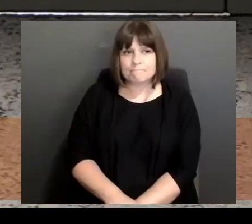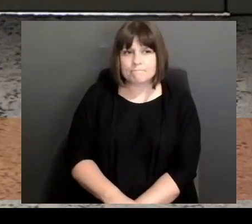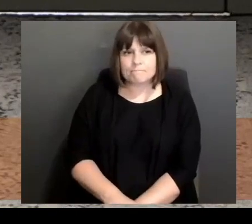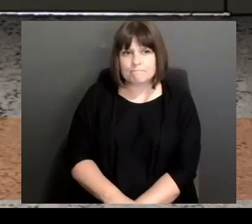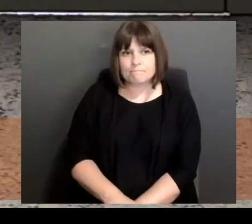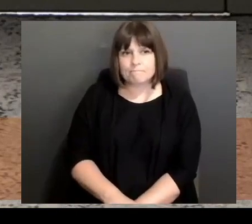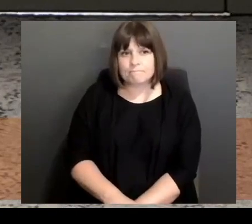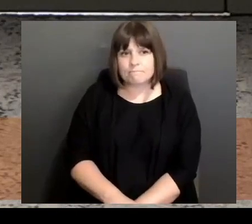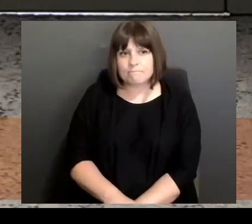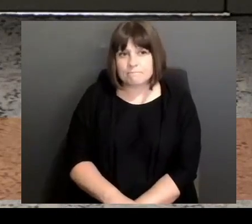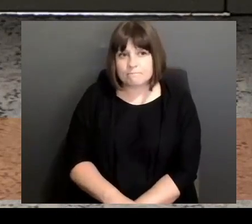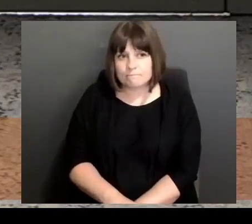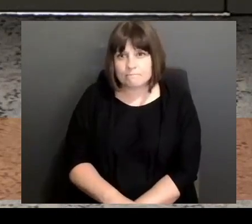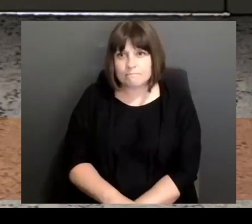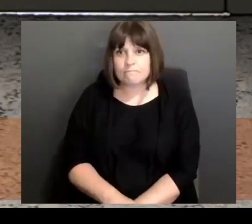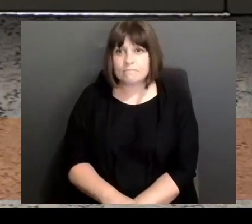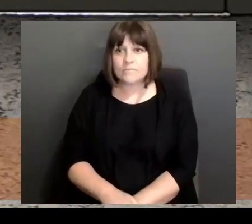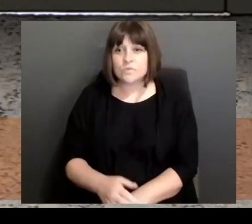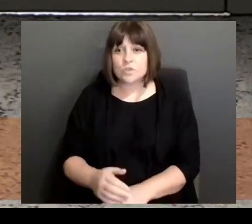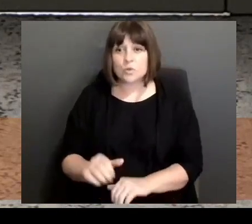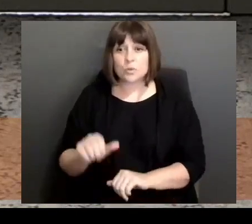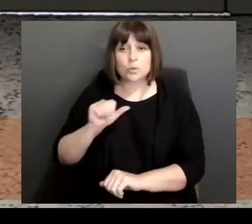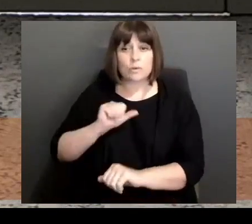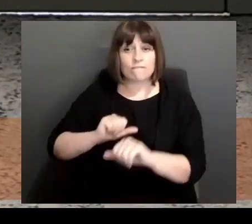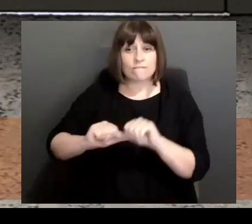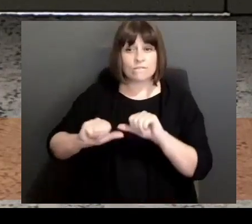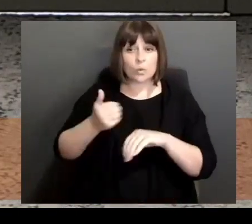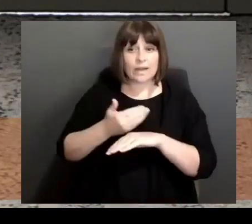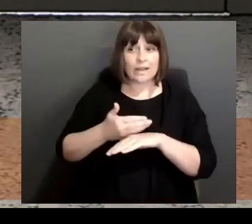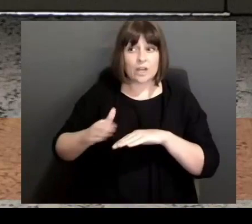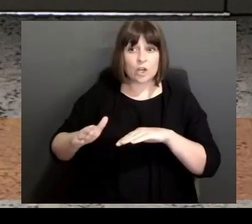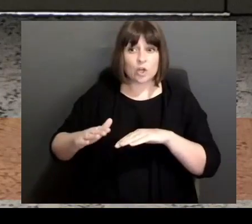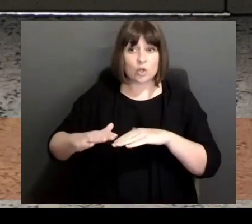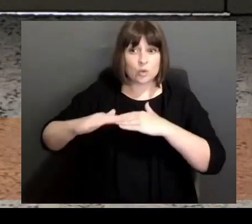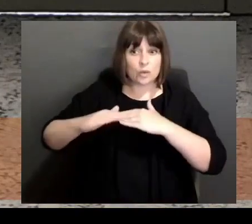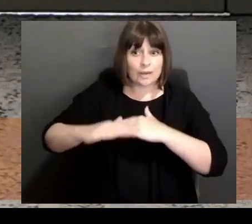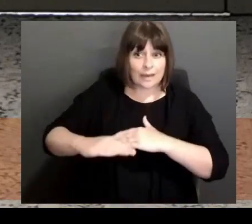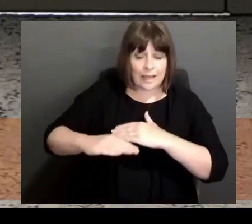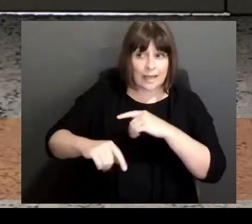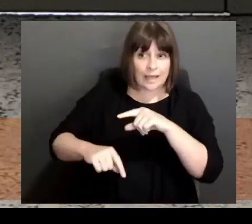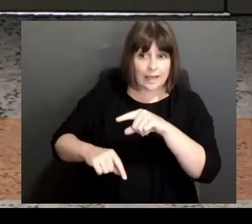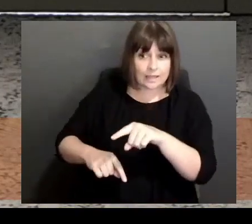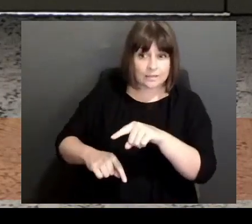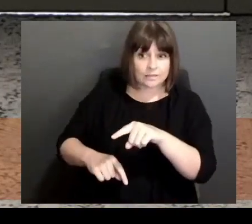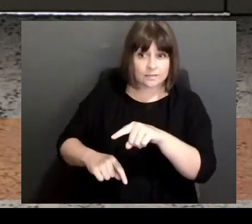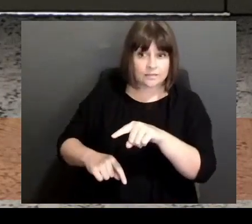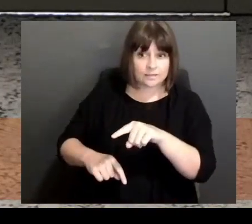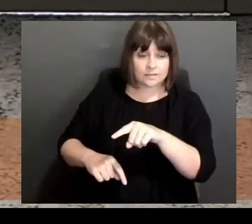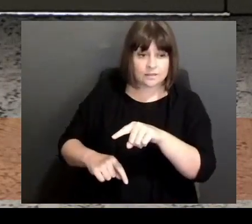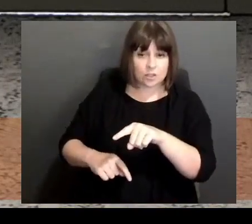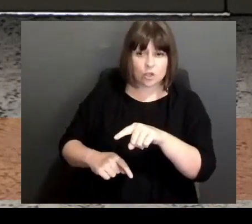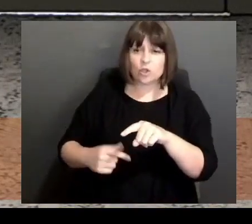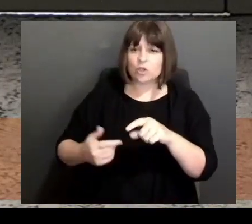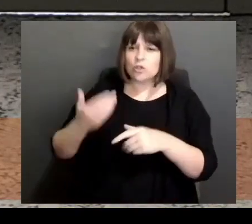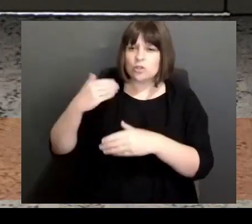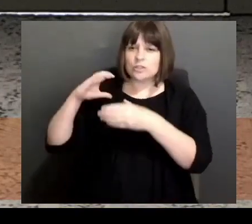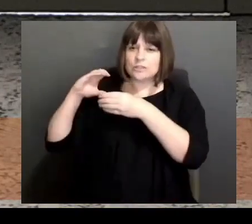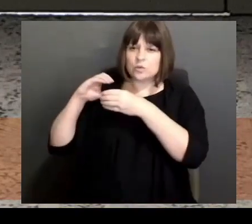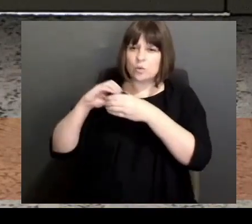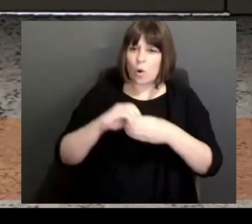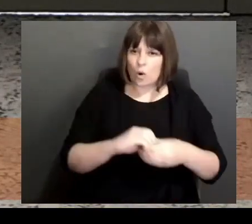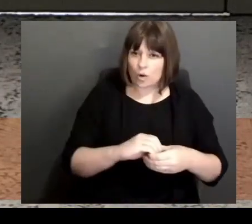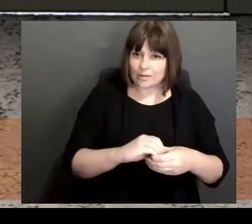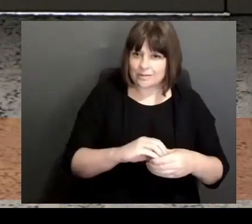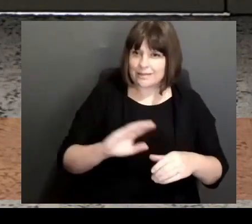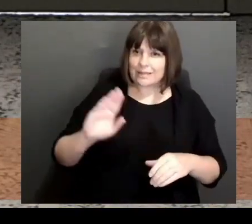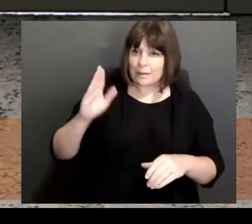new areas of land where traditional owners raise concerns about exclusion?